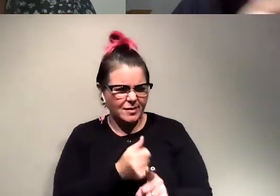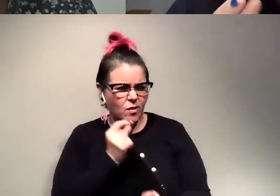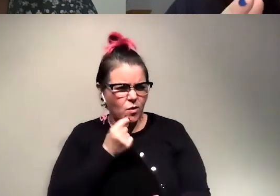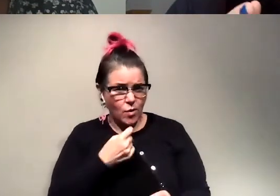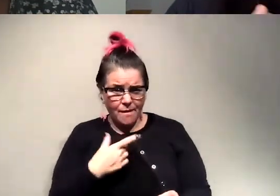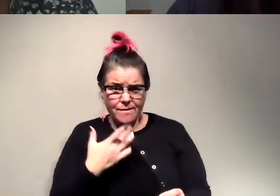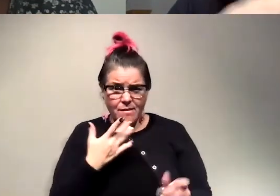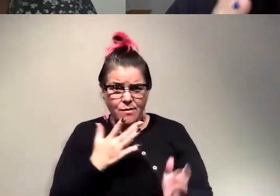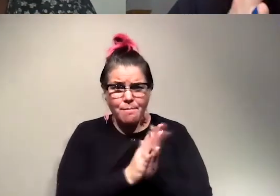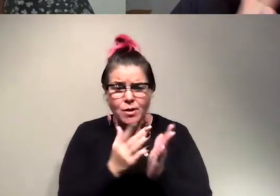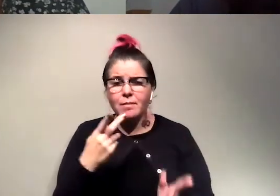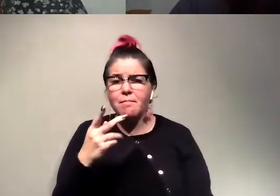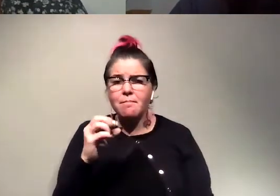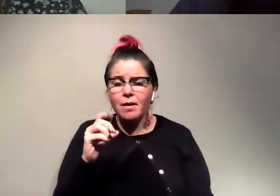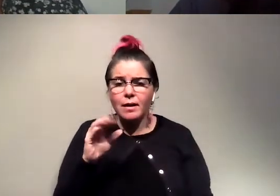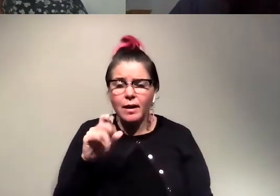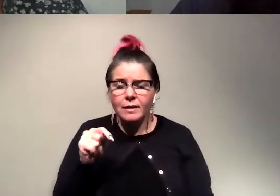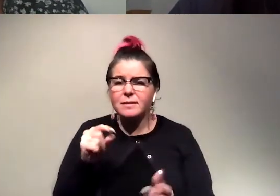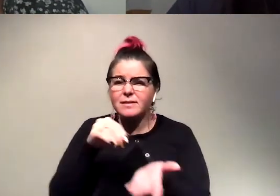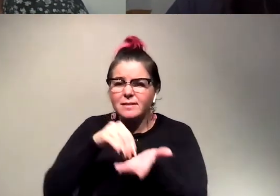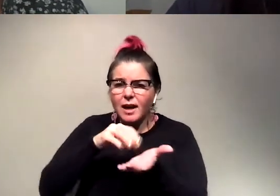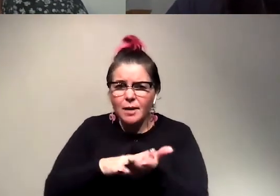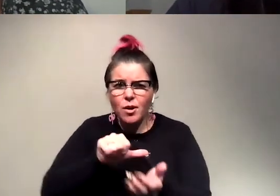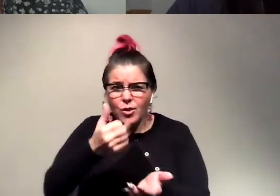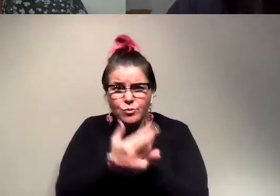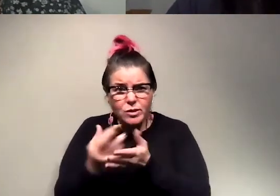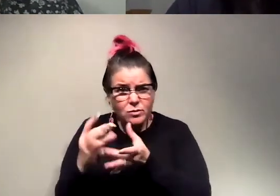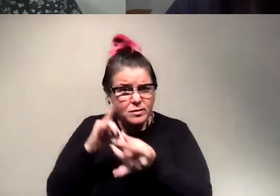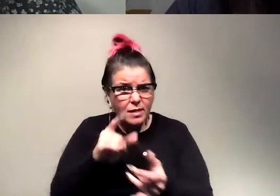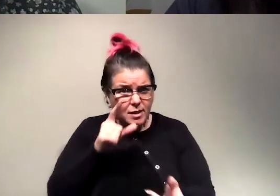podcasts, documentaries, or any other resources on lizards that you'd recommend?